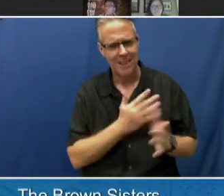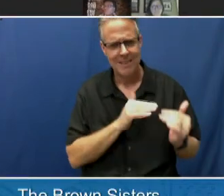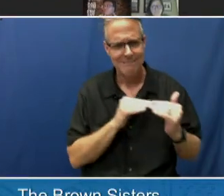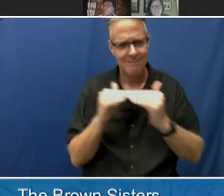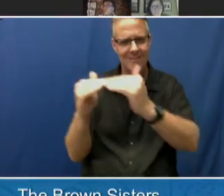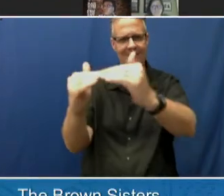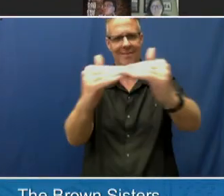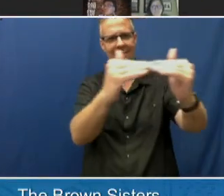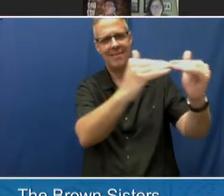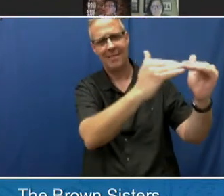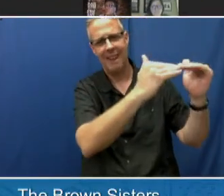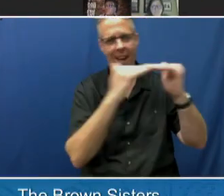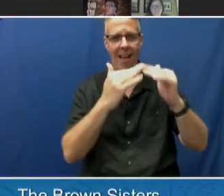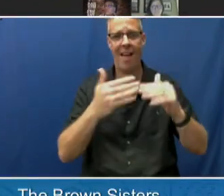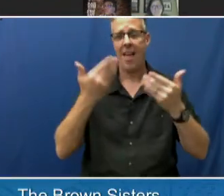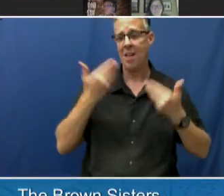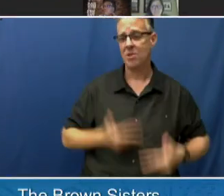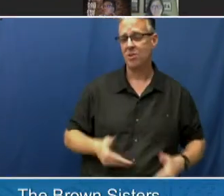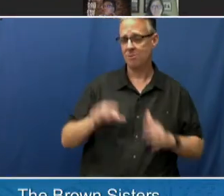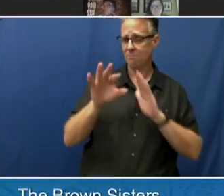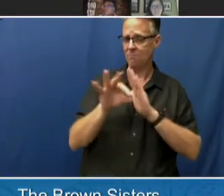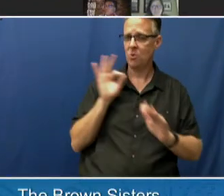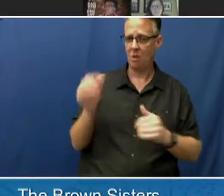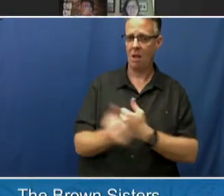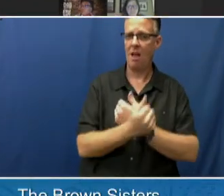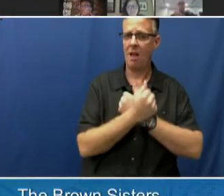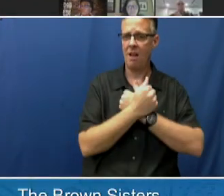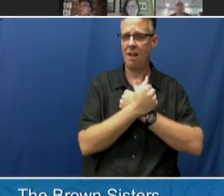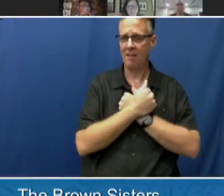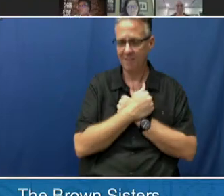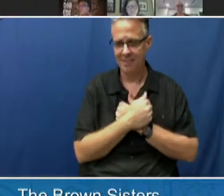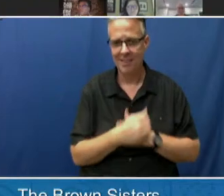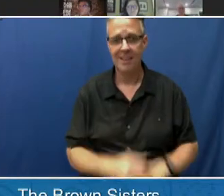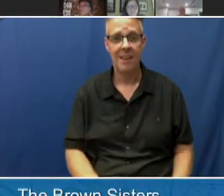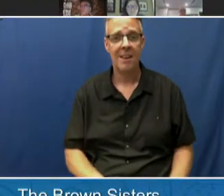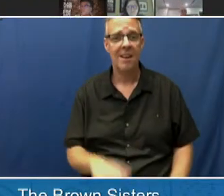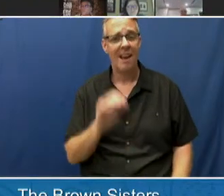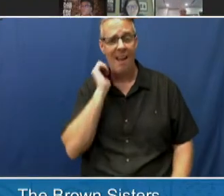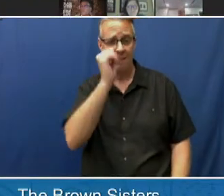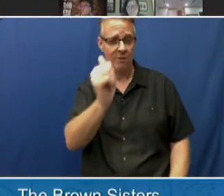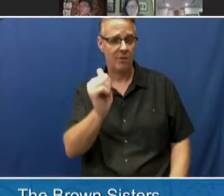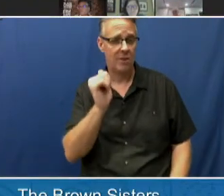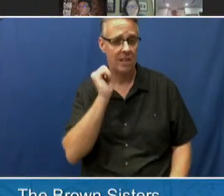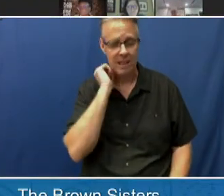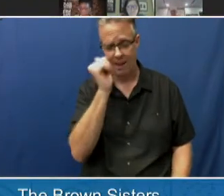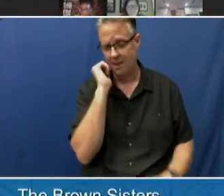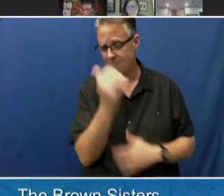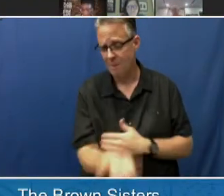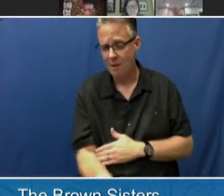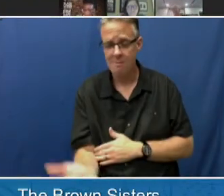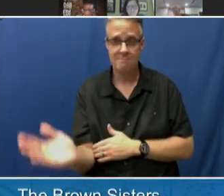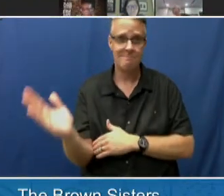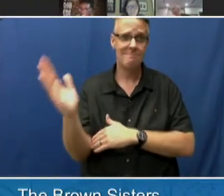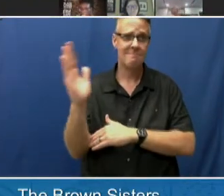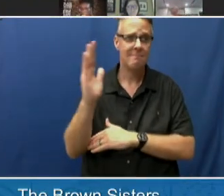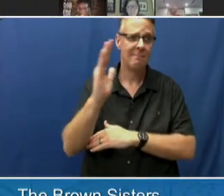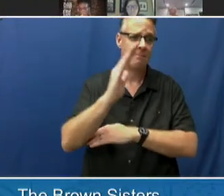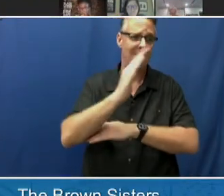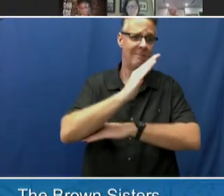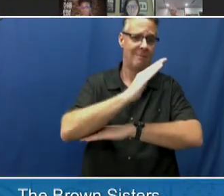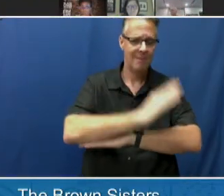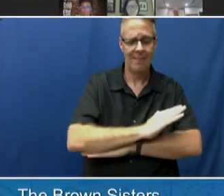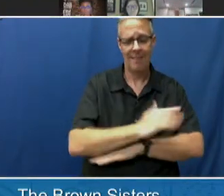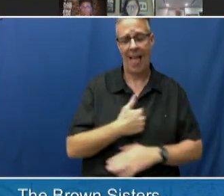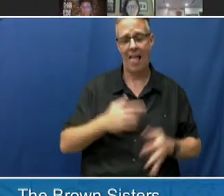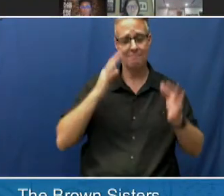equality. I choose love. Every day, every moment.